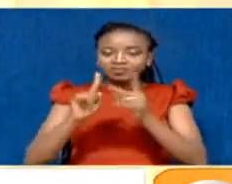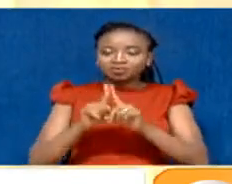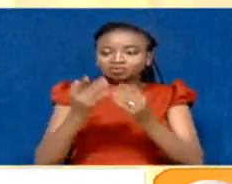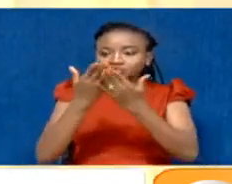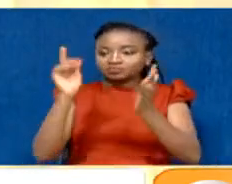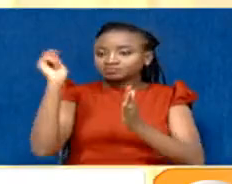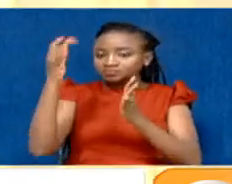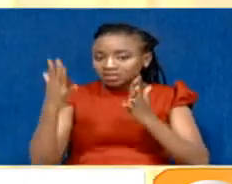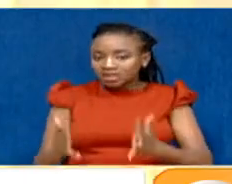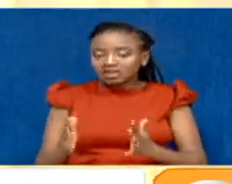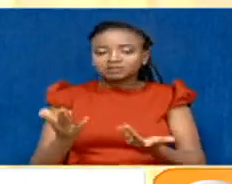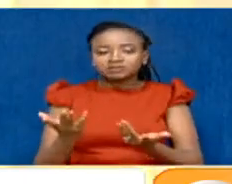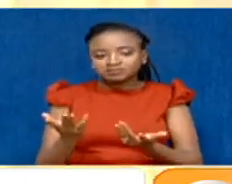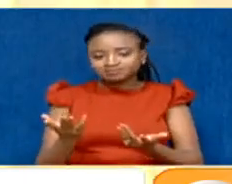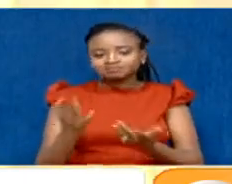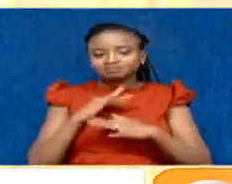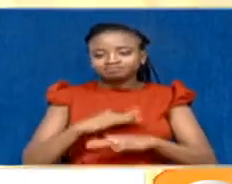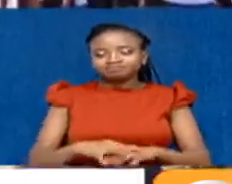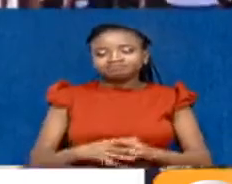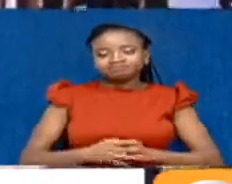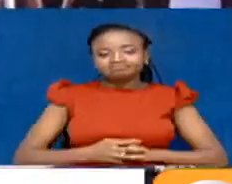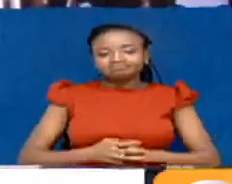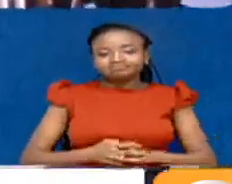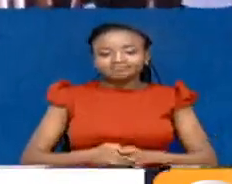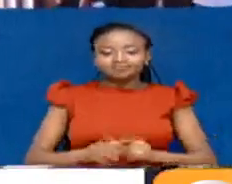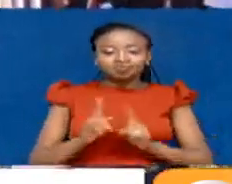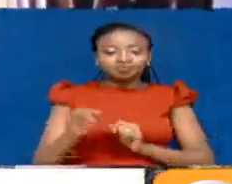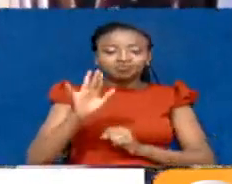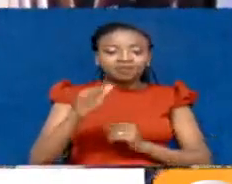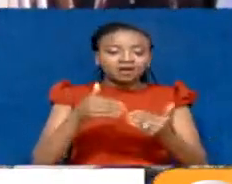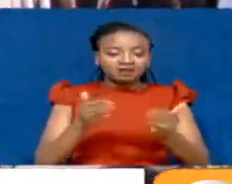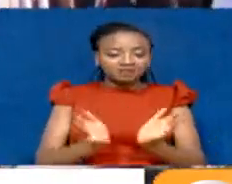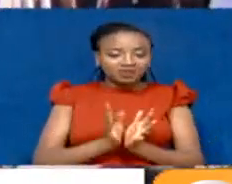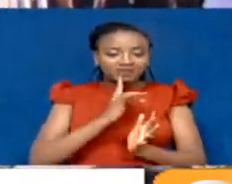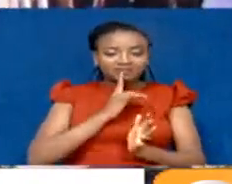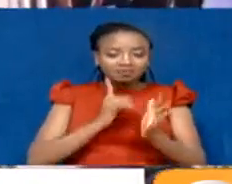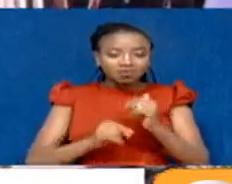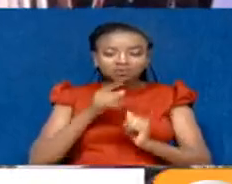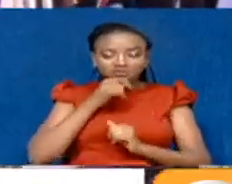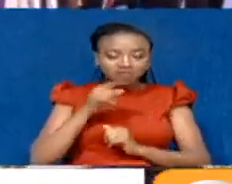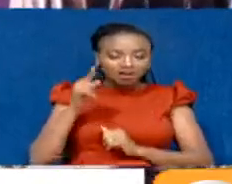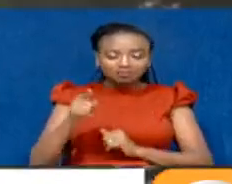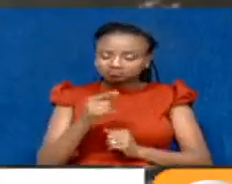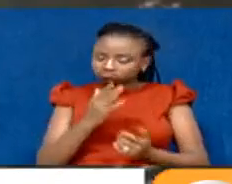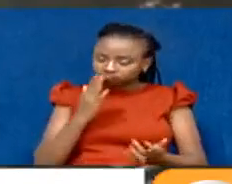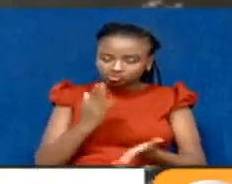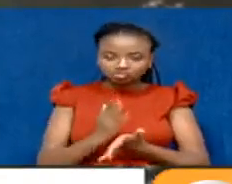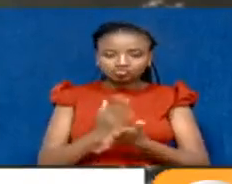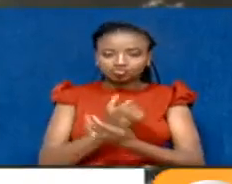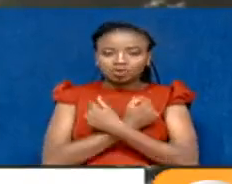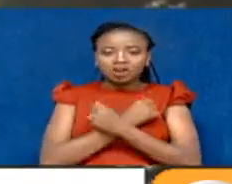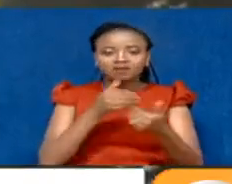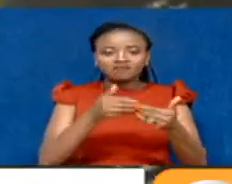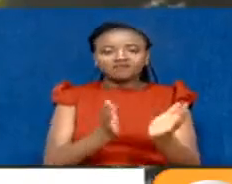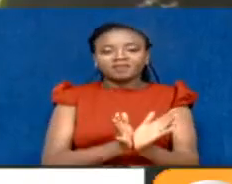and the people of the Republic of Kenya as a whole. His family mourned a man they termed as a true family man. Thank you